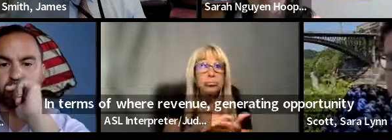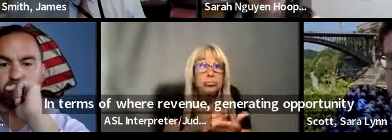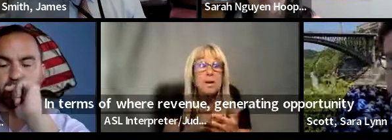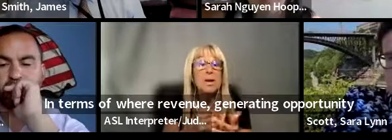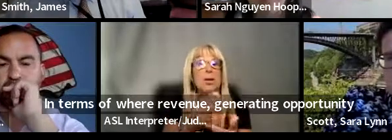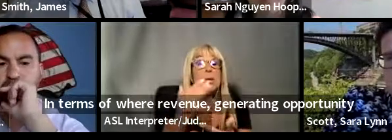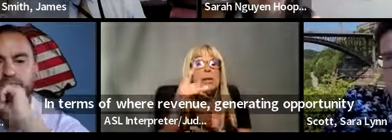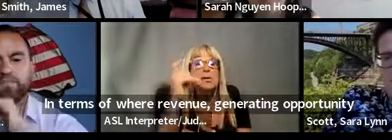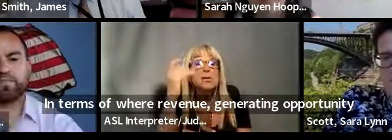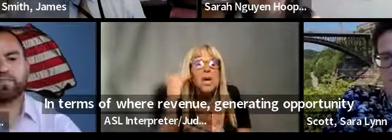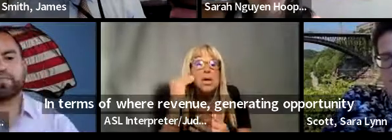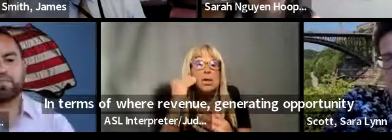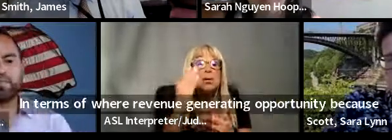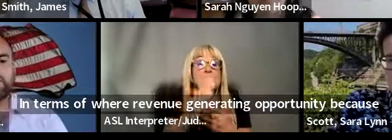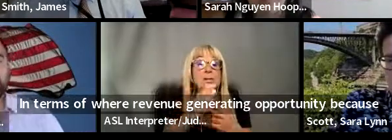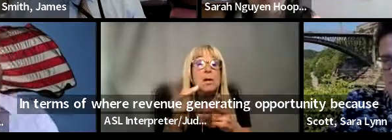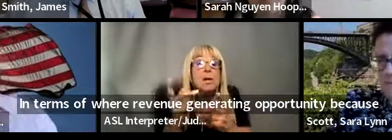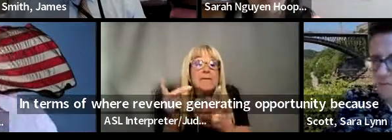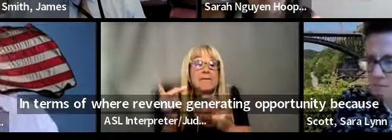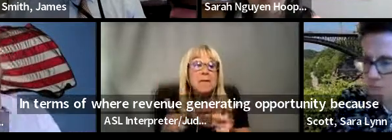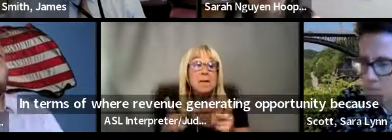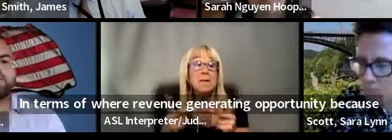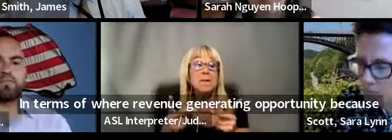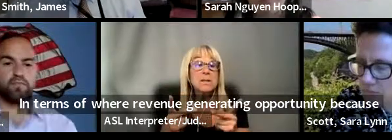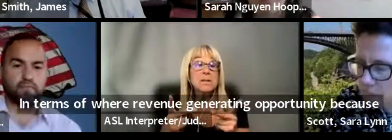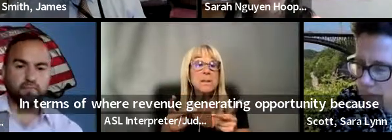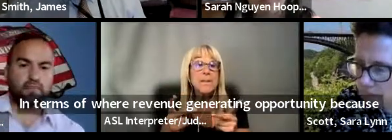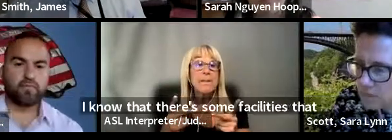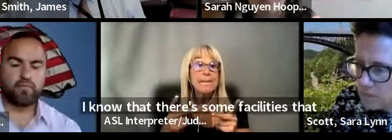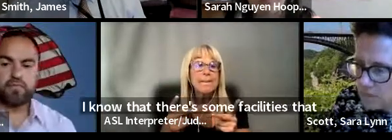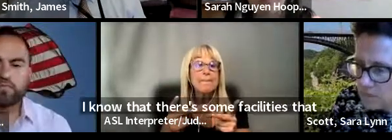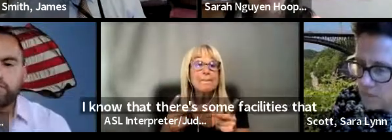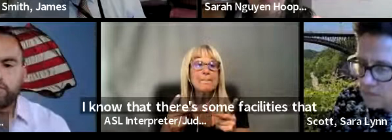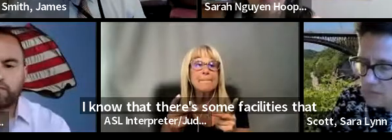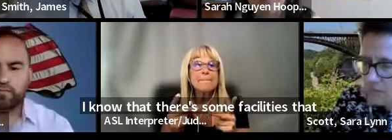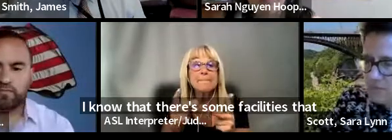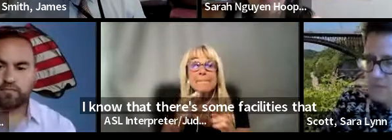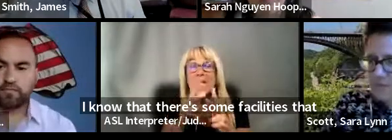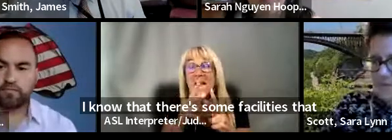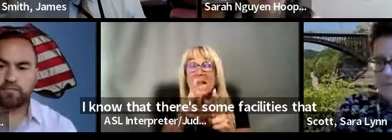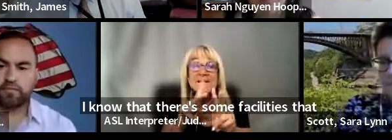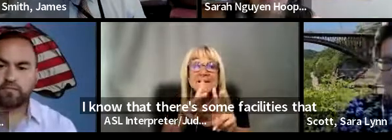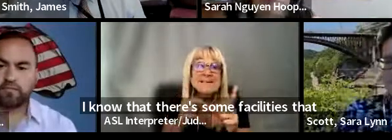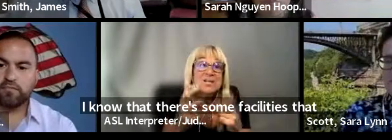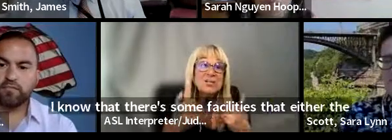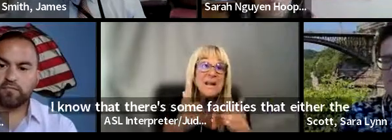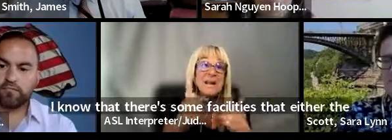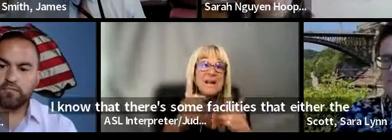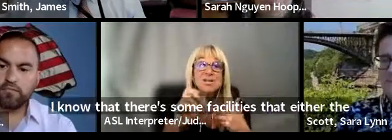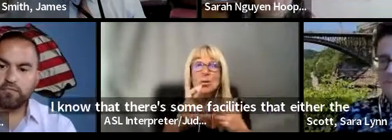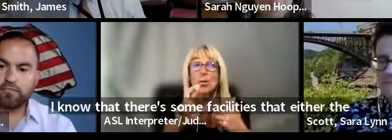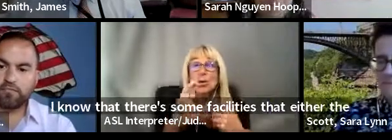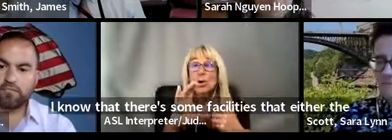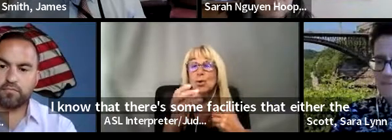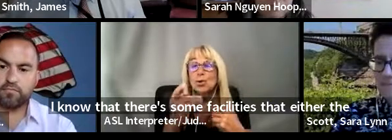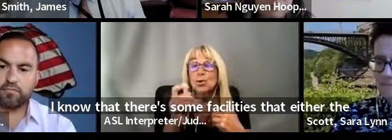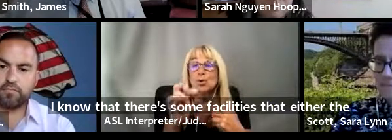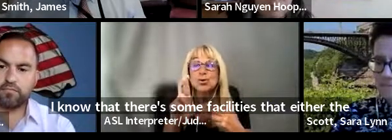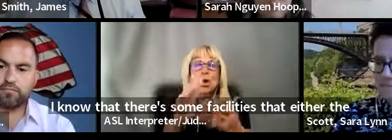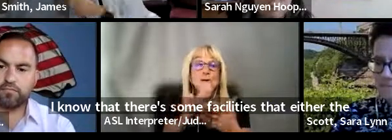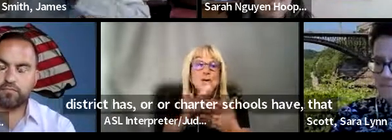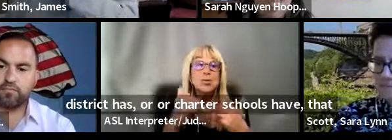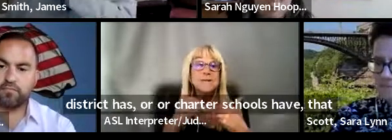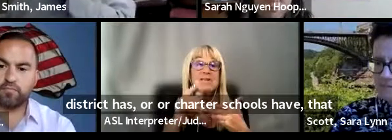some facilities that either the district has or charter schools have that lack